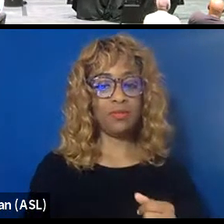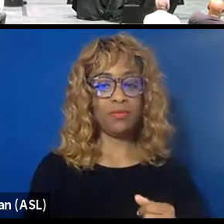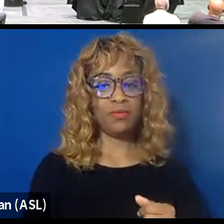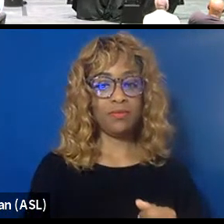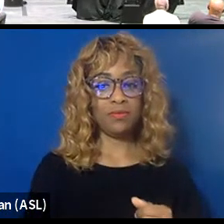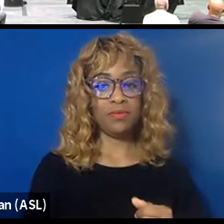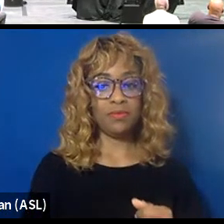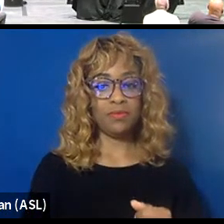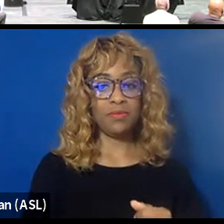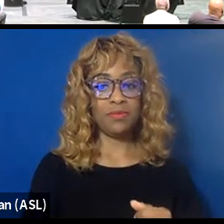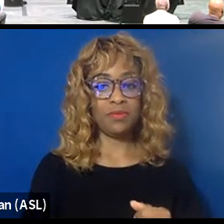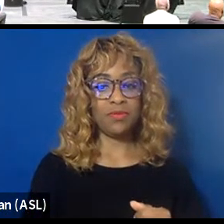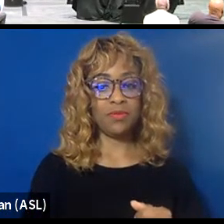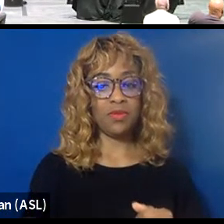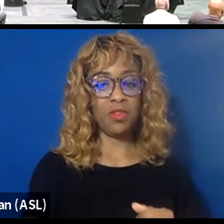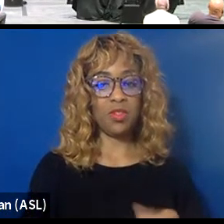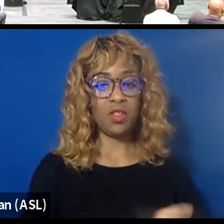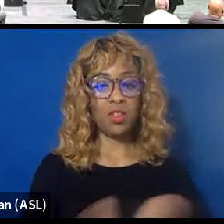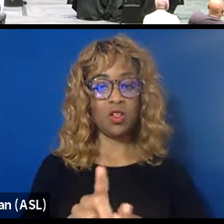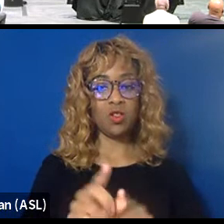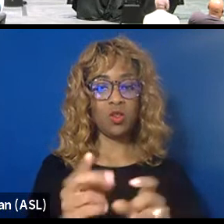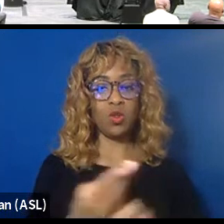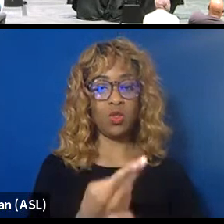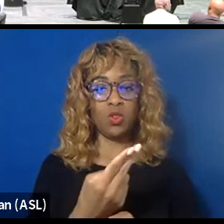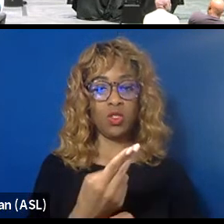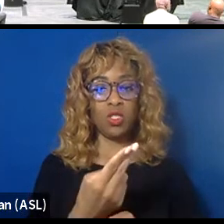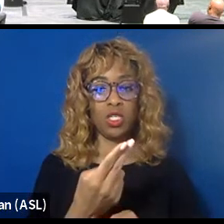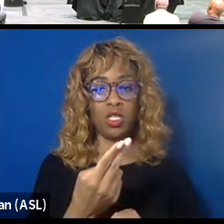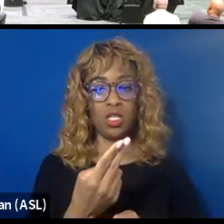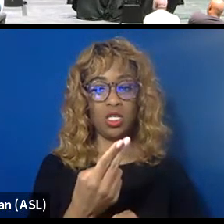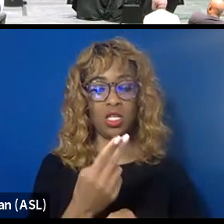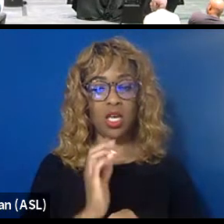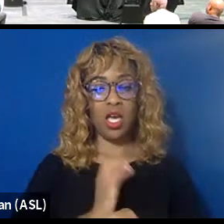our portal. Number 11, please.